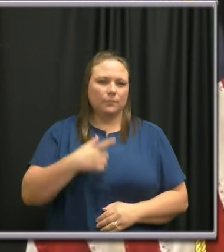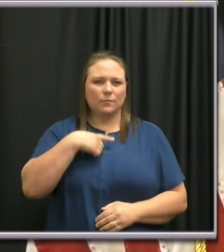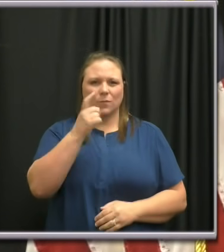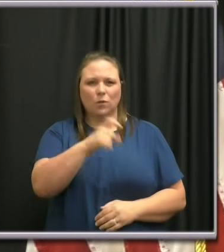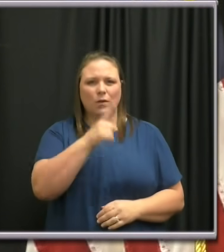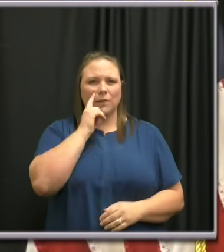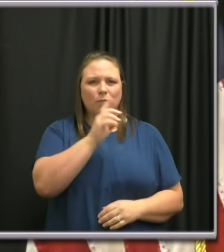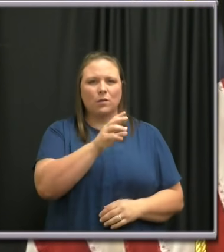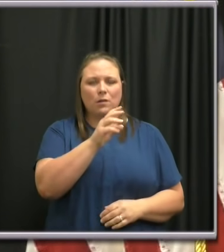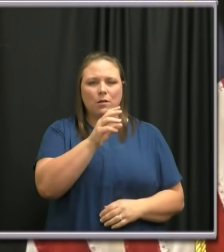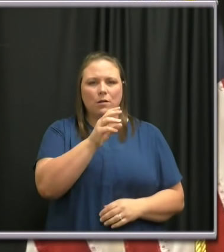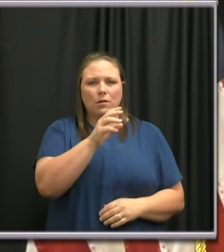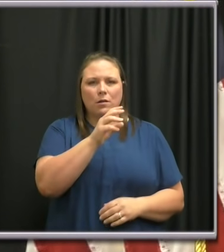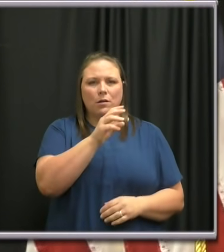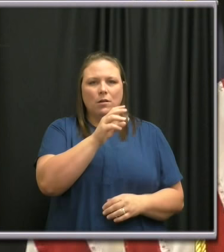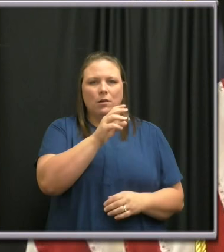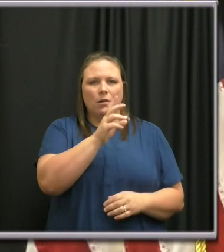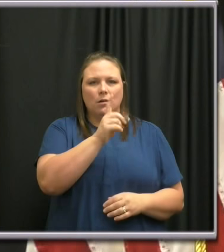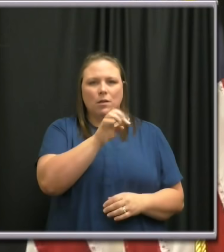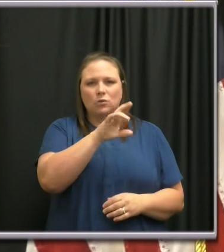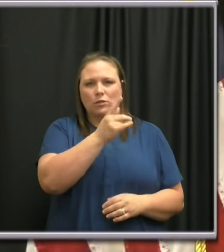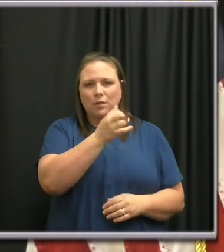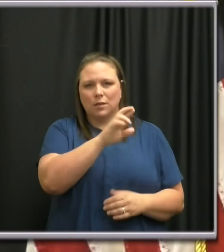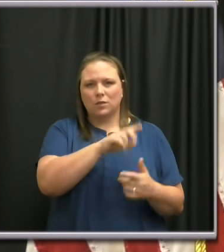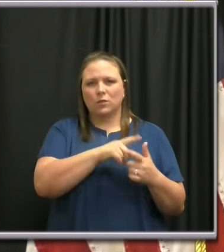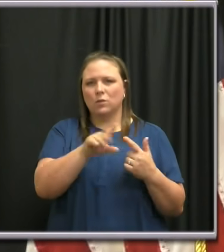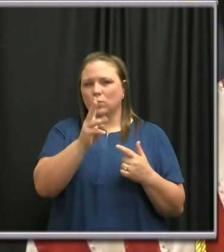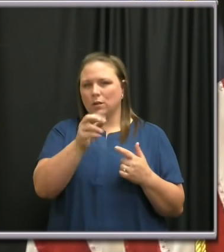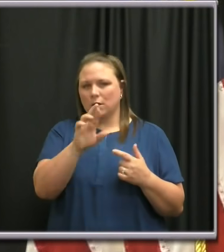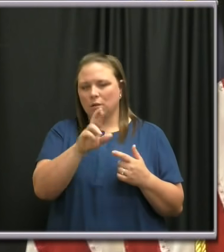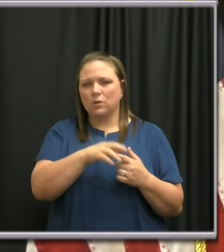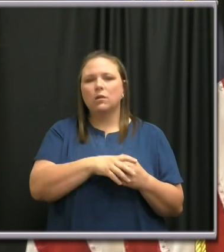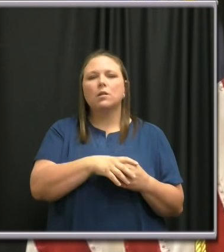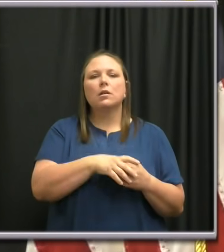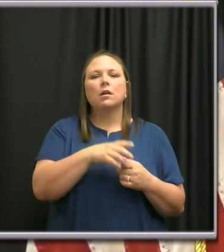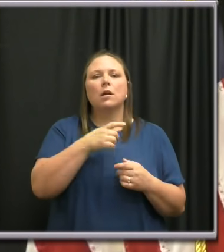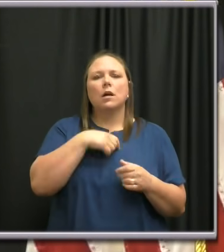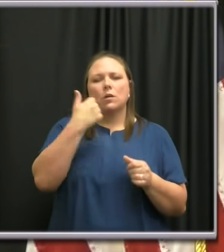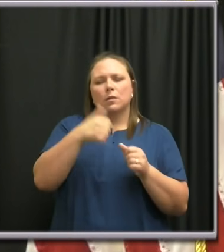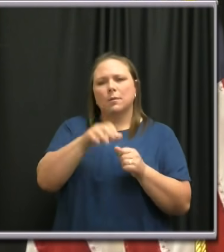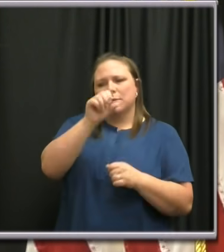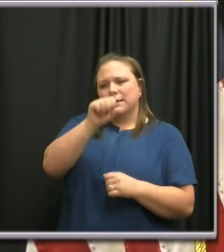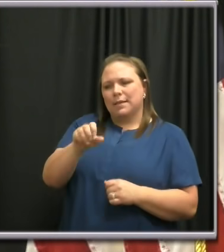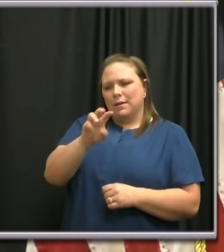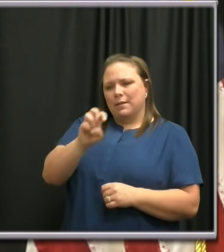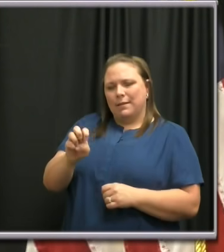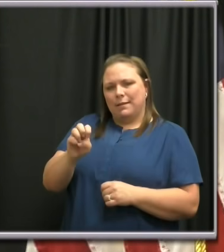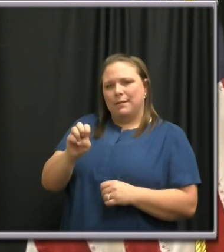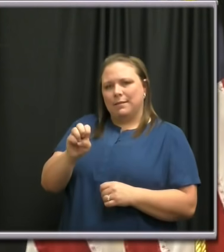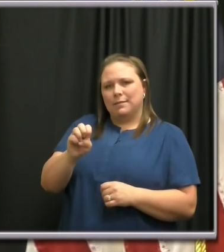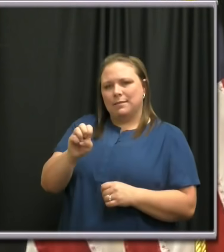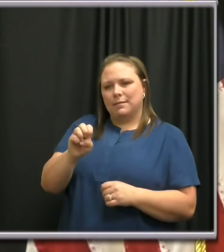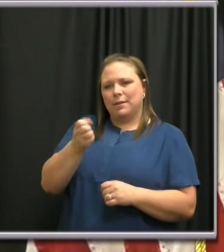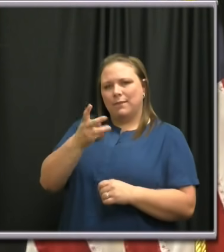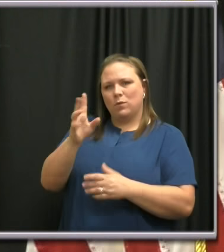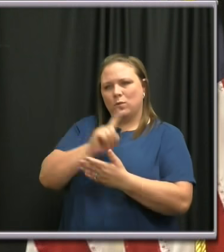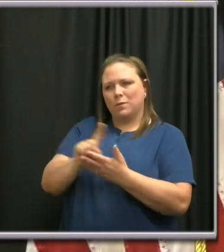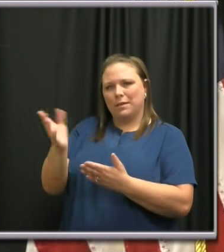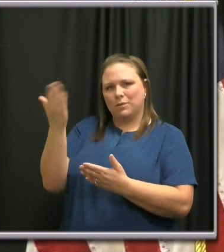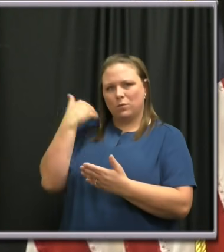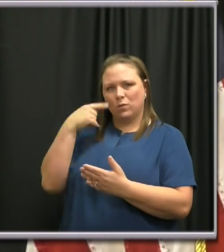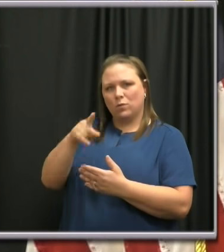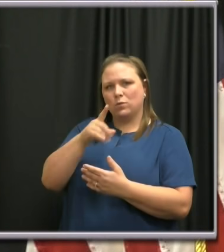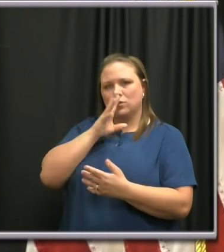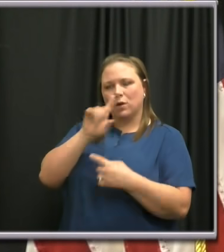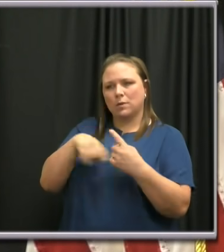Jahangir. You could probably answer this too. If I recall correctly, the hot spots in the southeast corridor of Davidson County, a few weeks ago, you guys mentioned